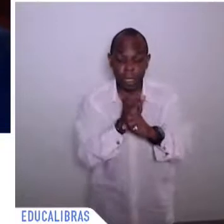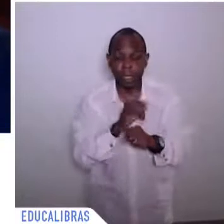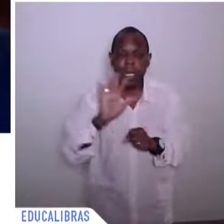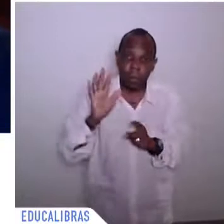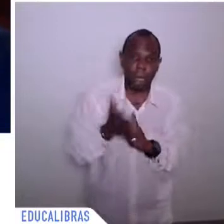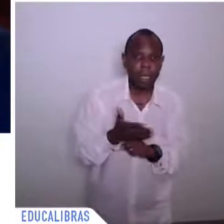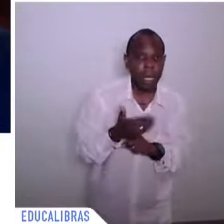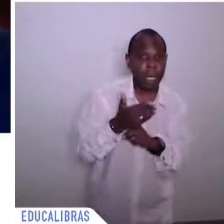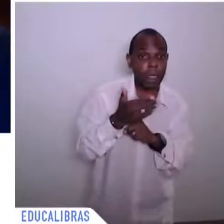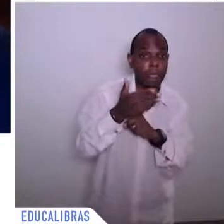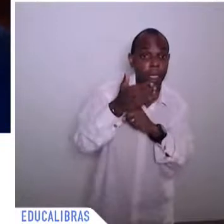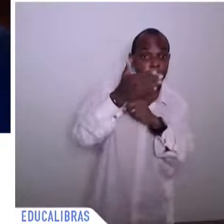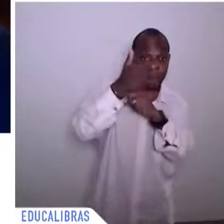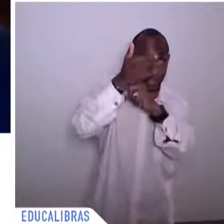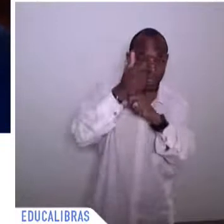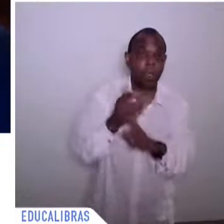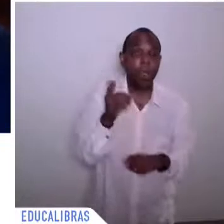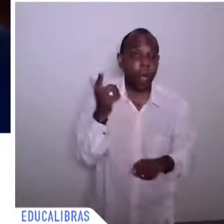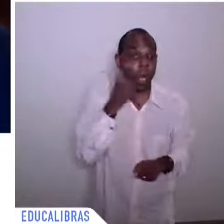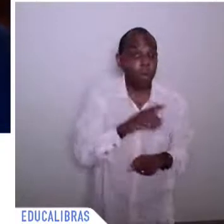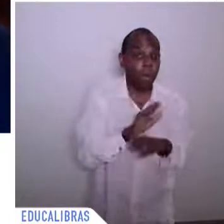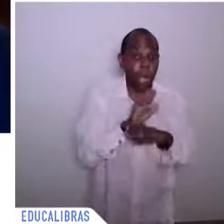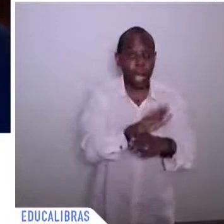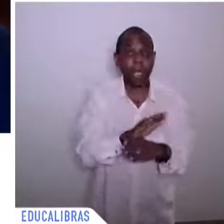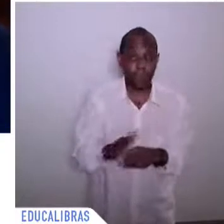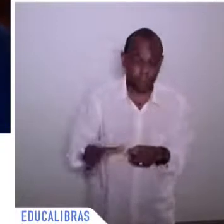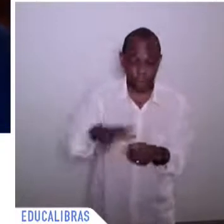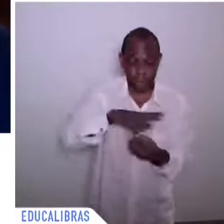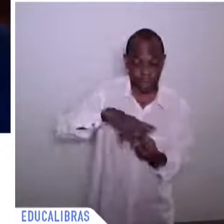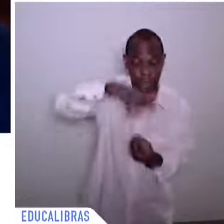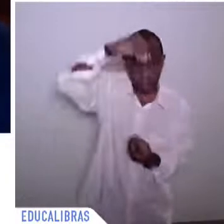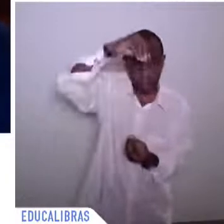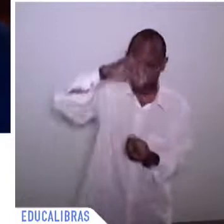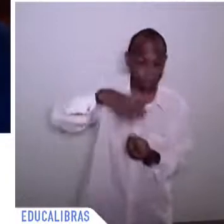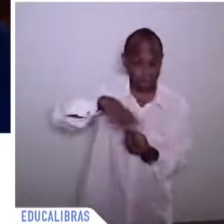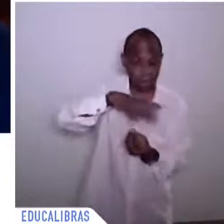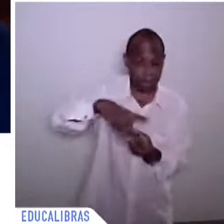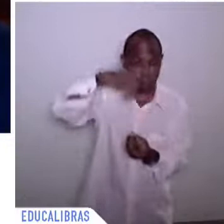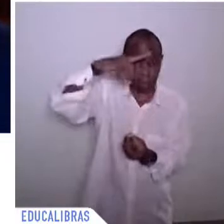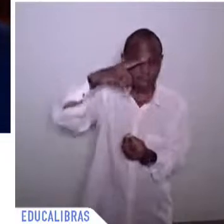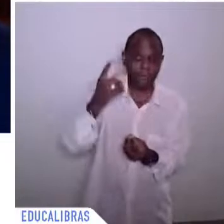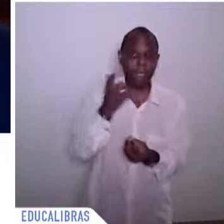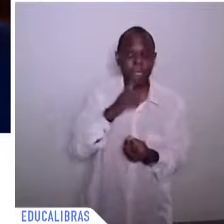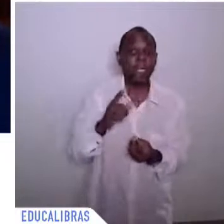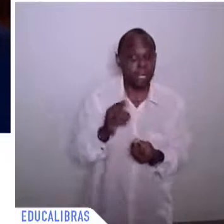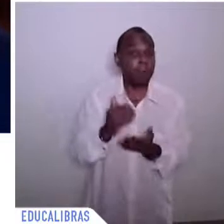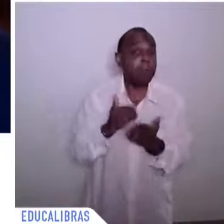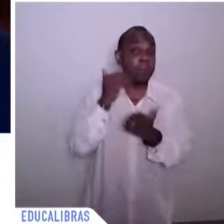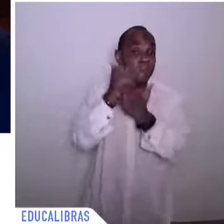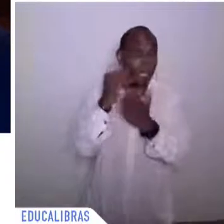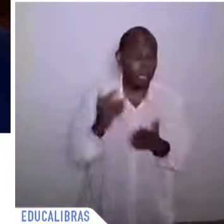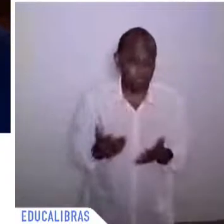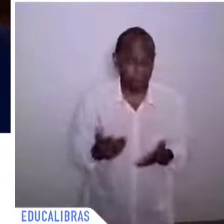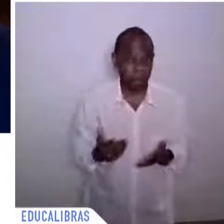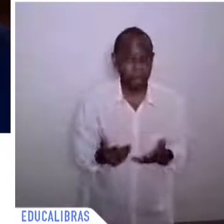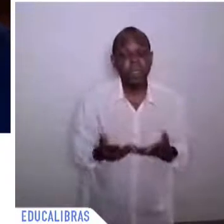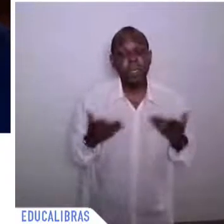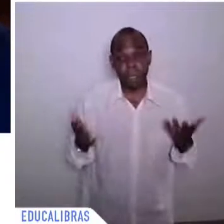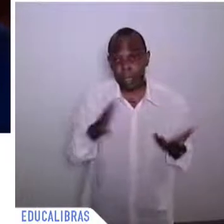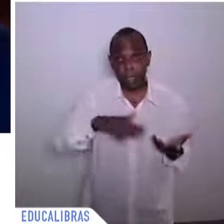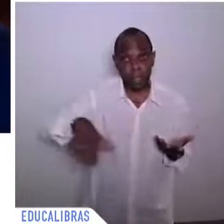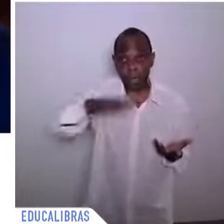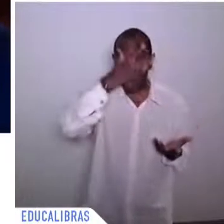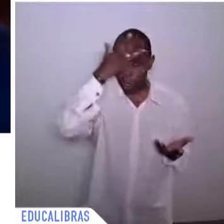this process are not taken over, but the possibility of direct democracy for making